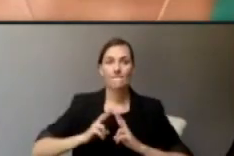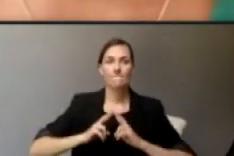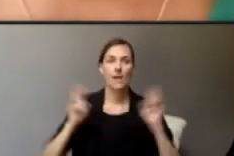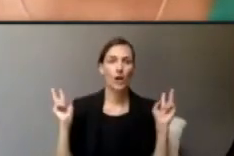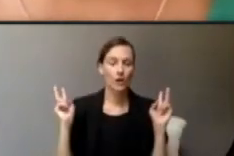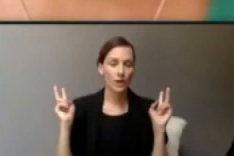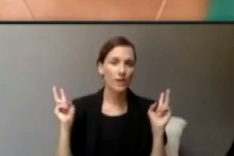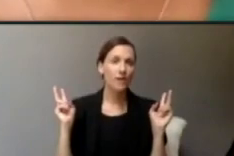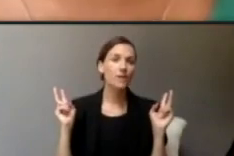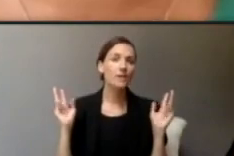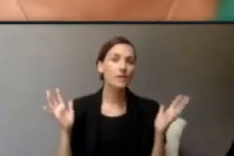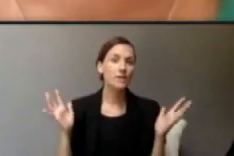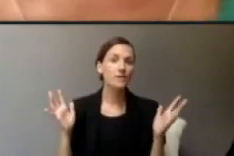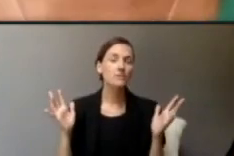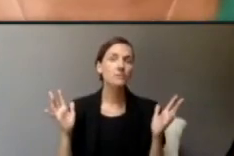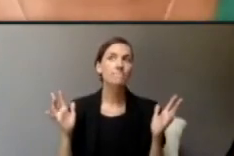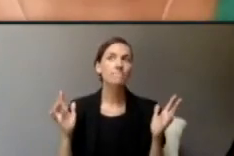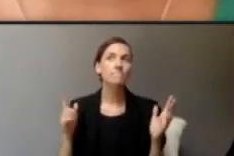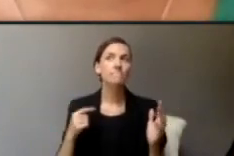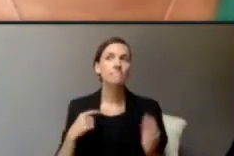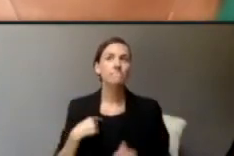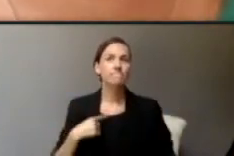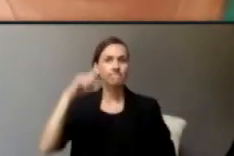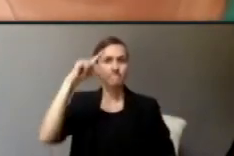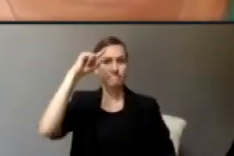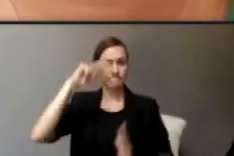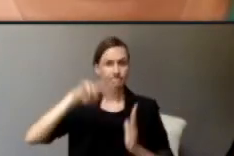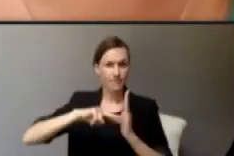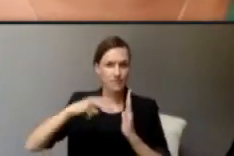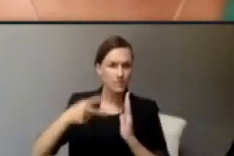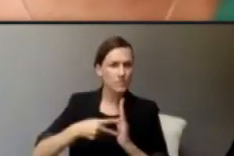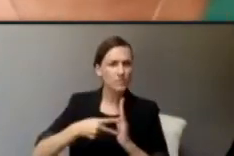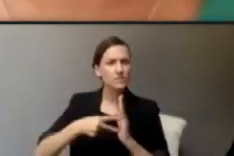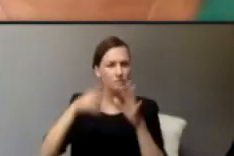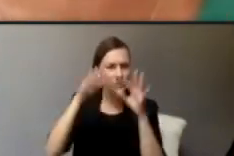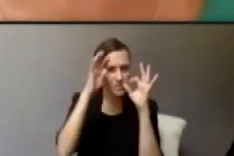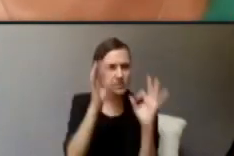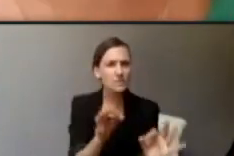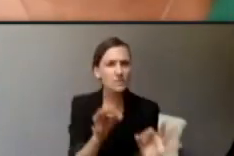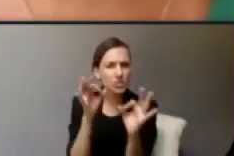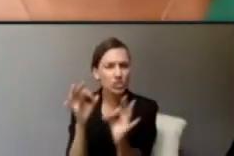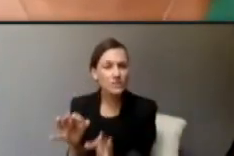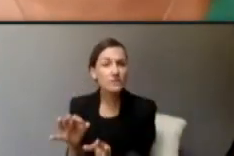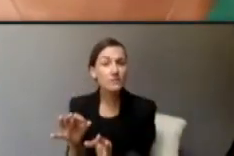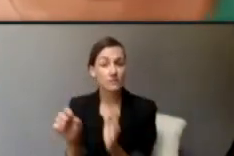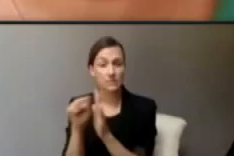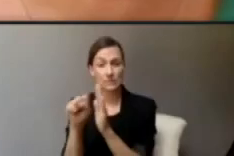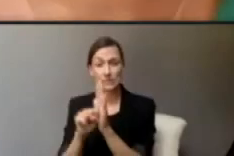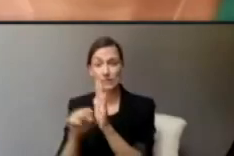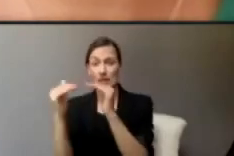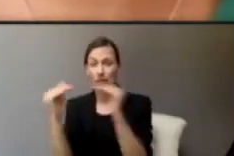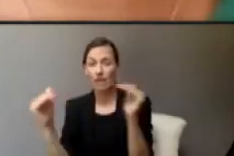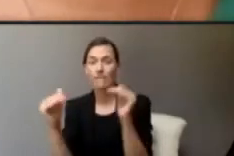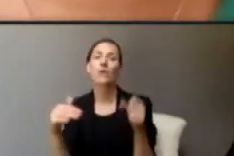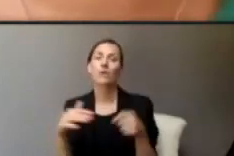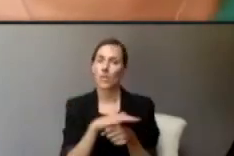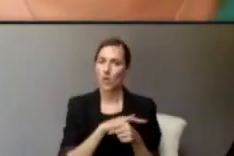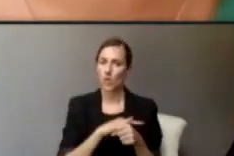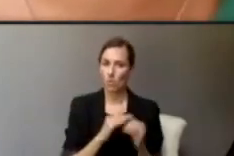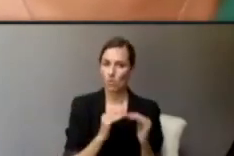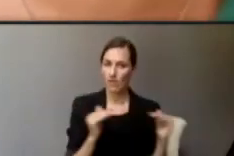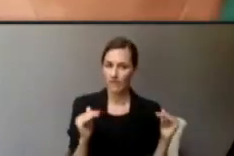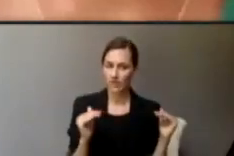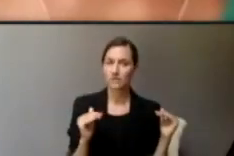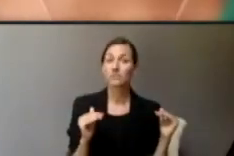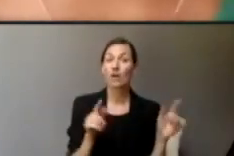much deliberate on the decisions that were made, of course, at the state level, but also at the local level. The same applies